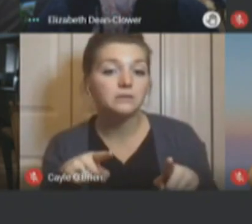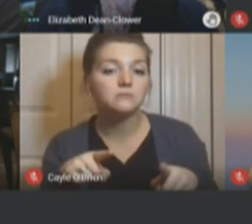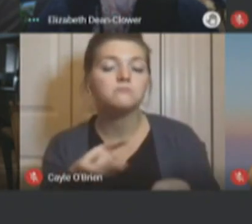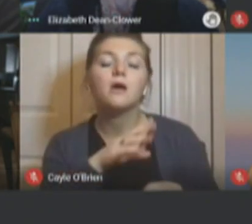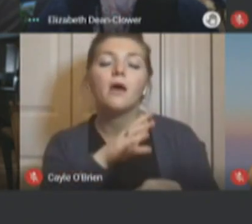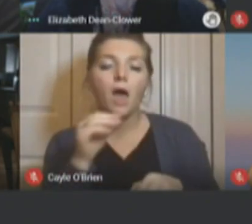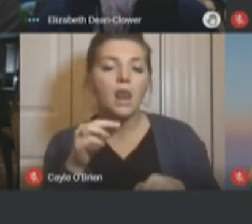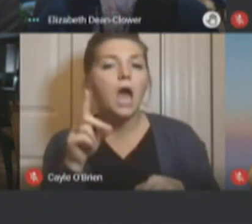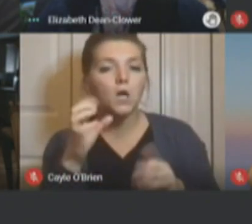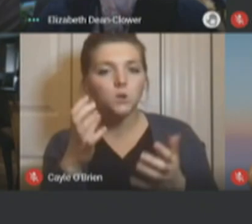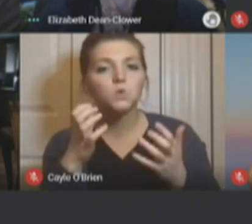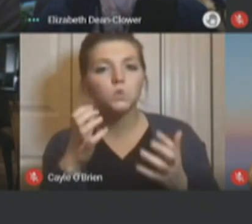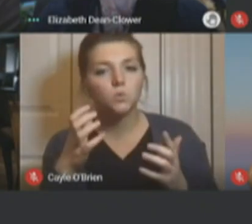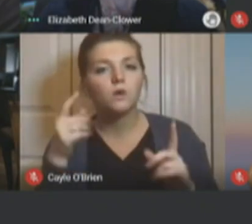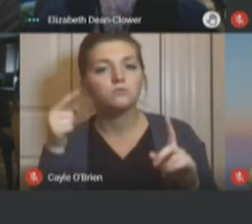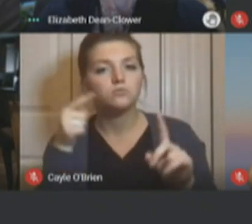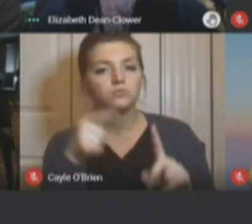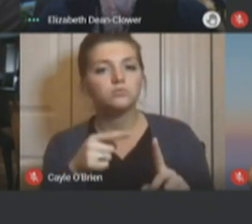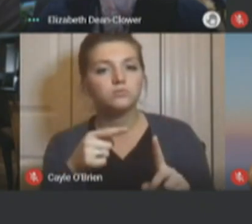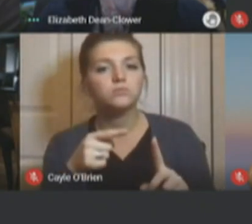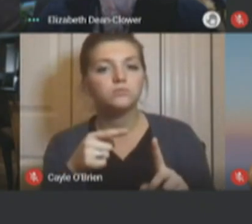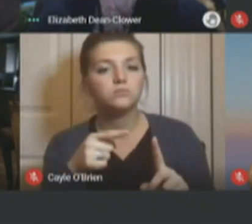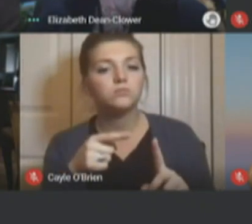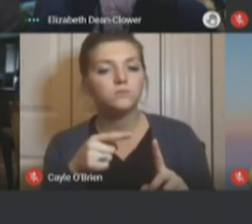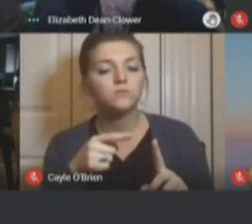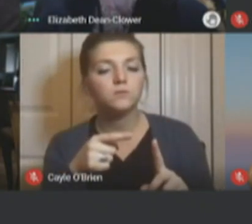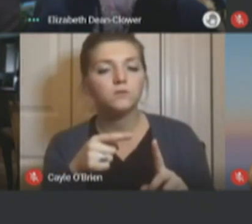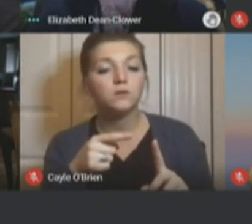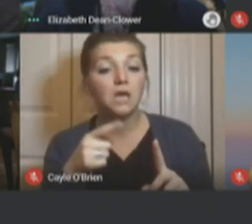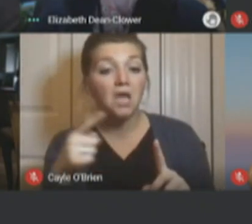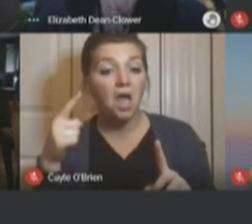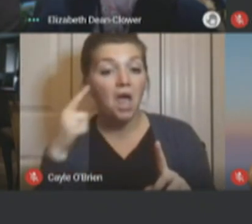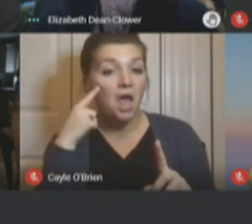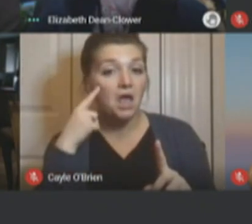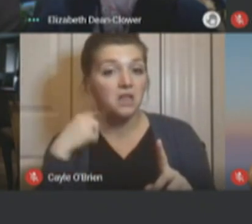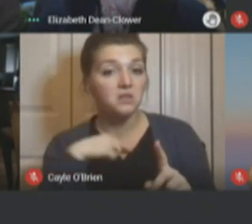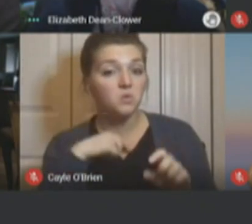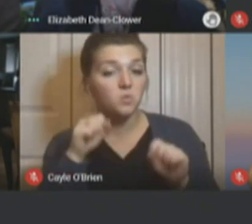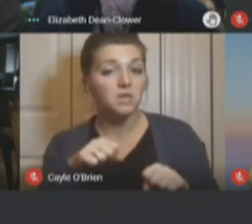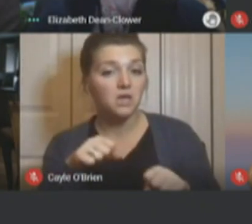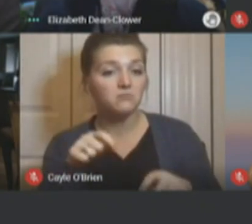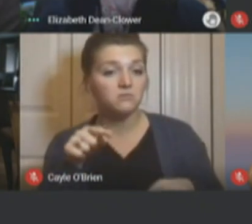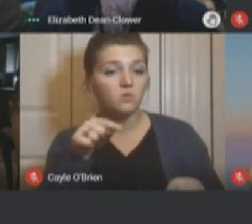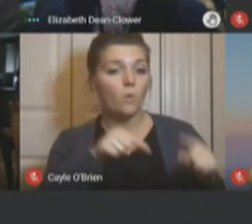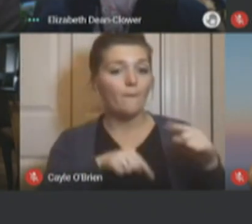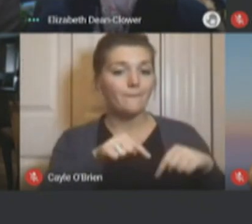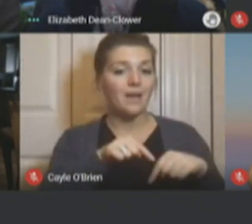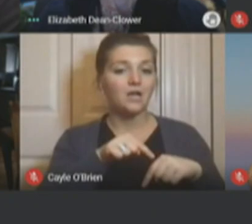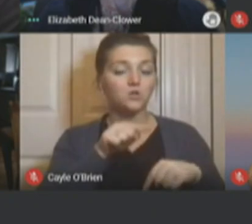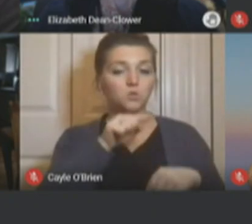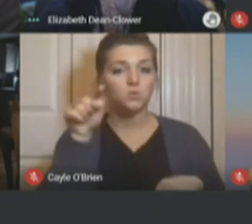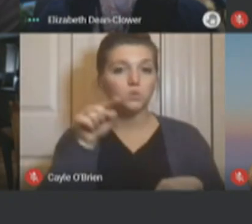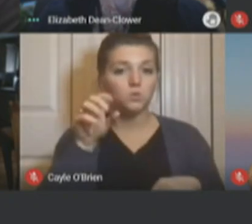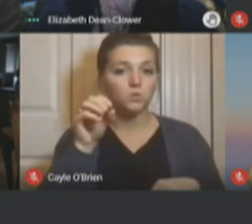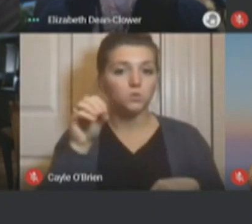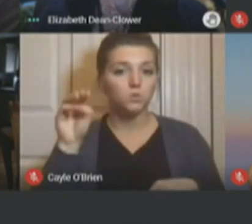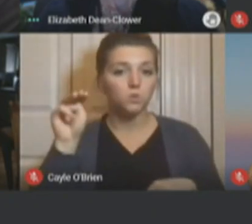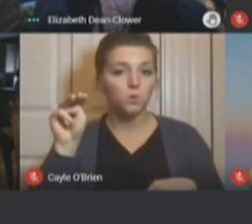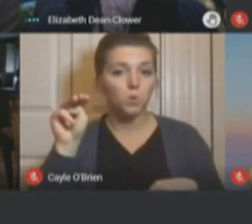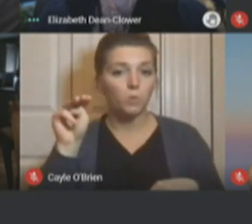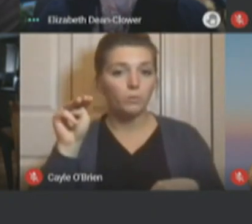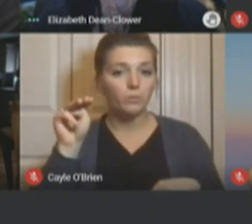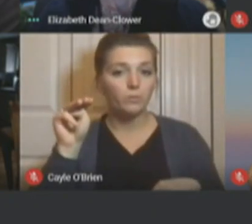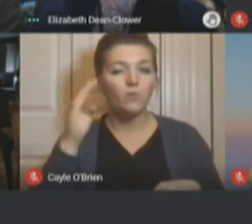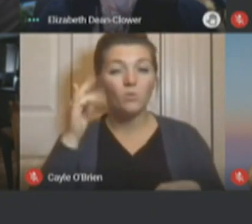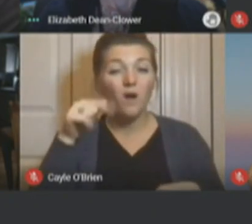also want to make the point that I think we should go back to a Zoom format. This format has a lot